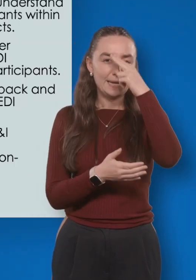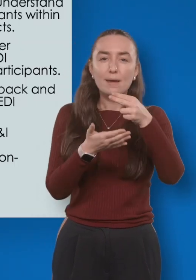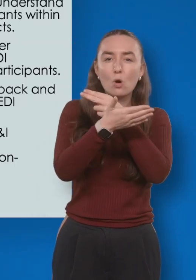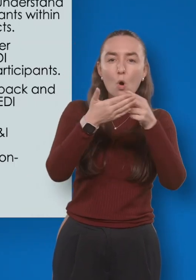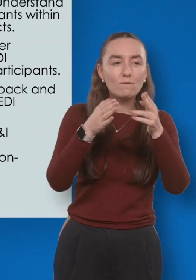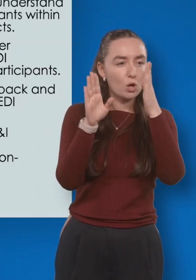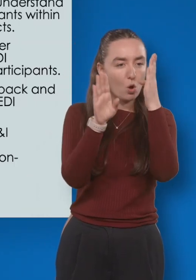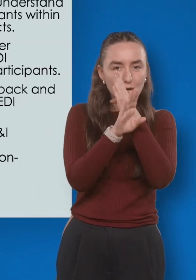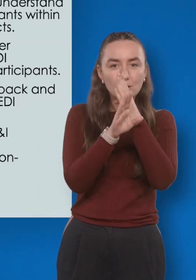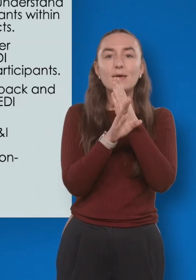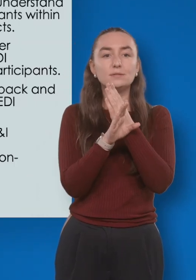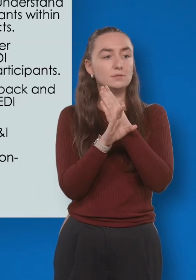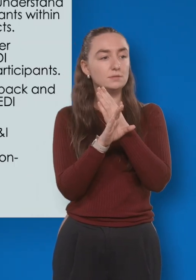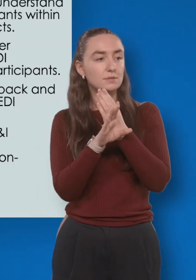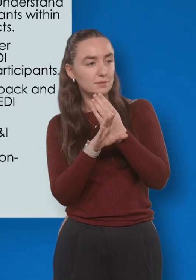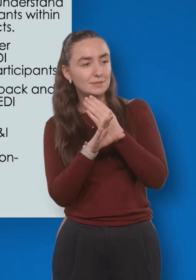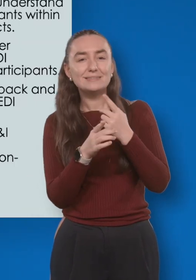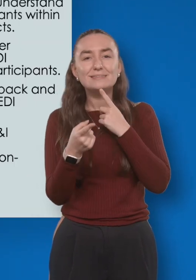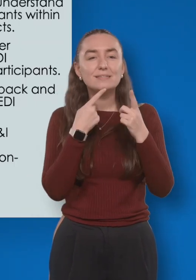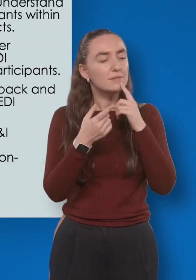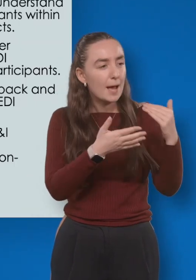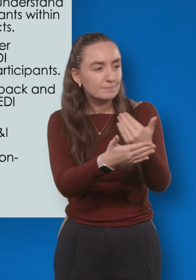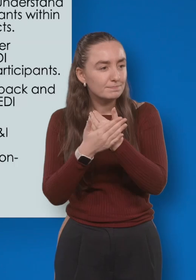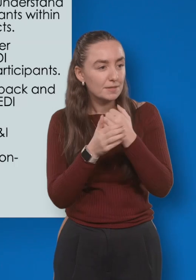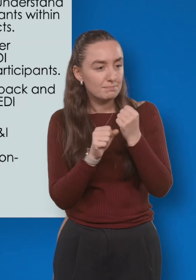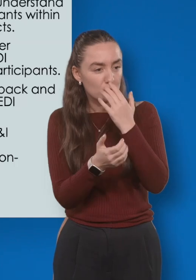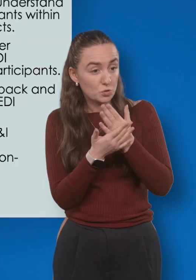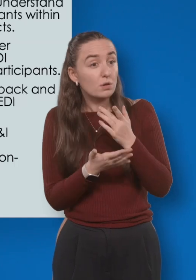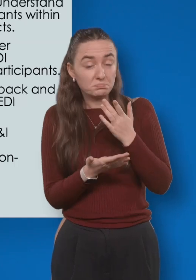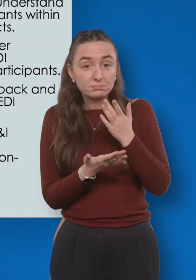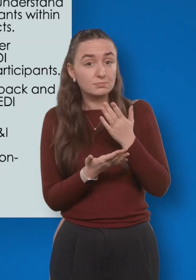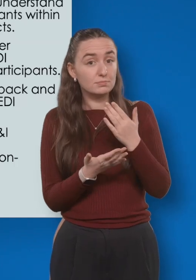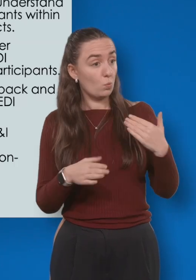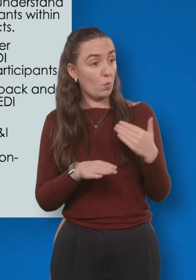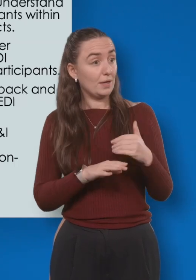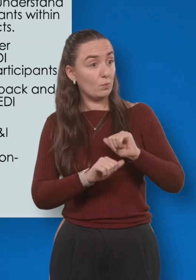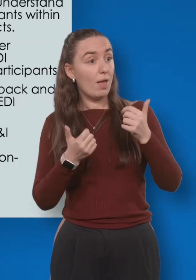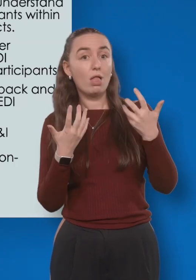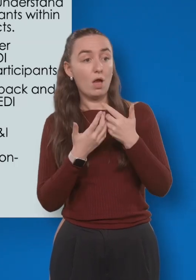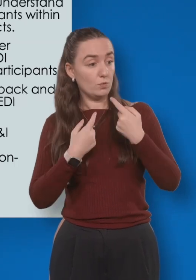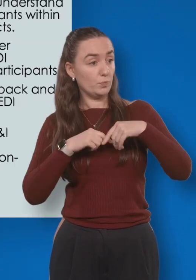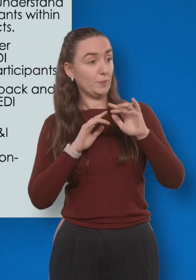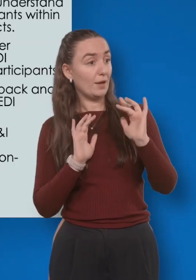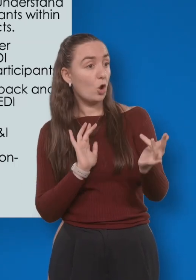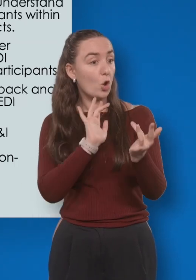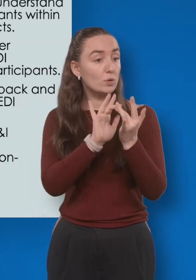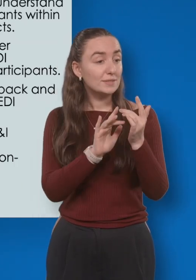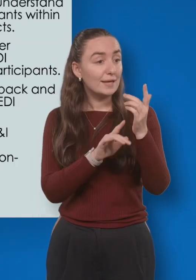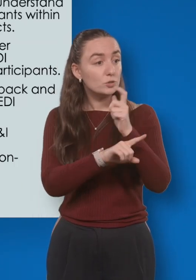understand who participates. So we're trying to monitor how effective we are being in reaching out to the community and